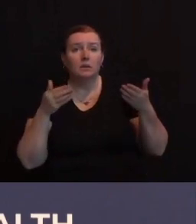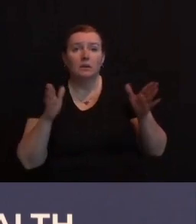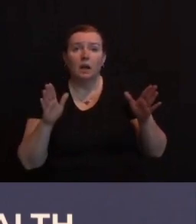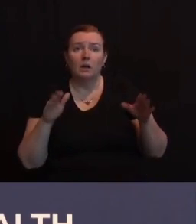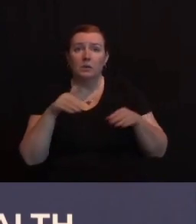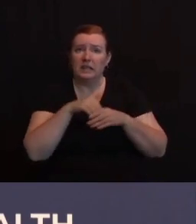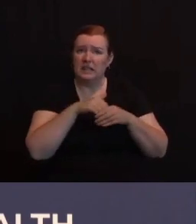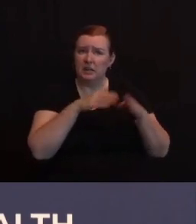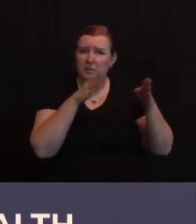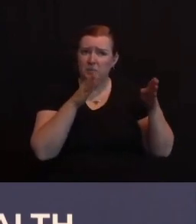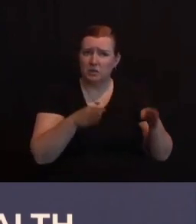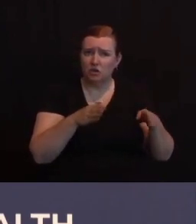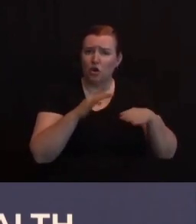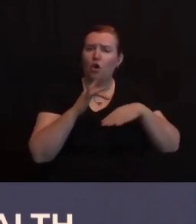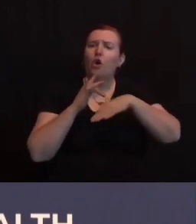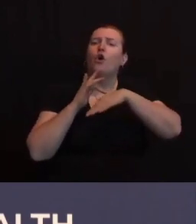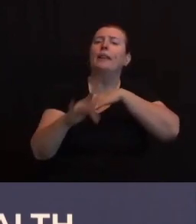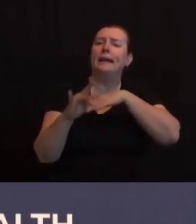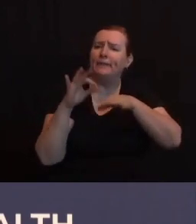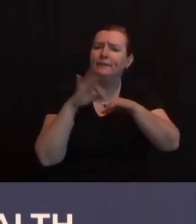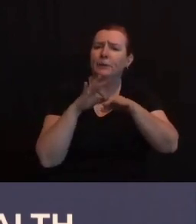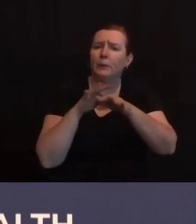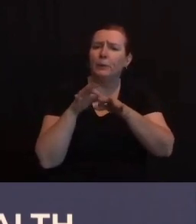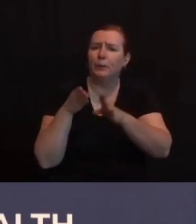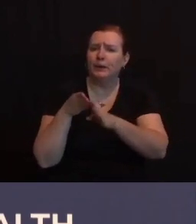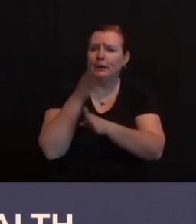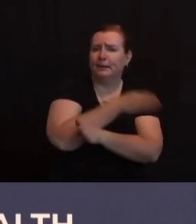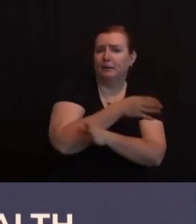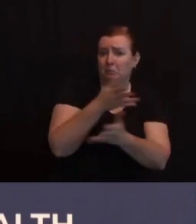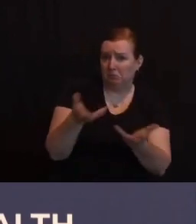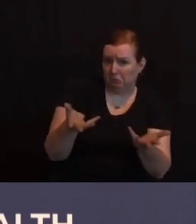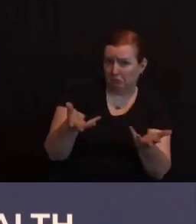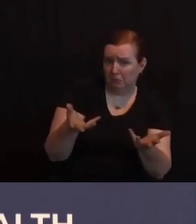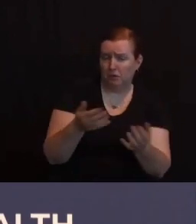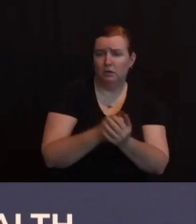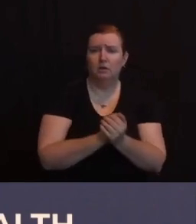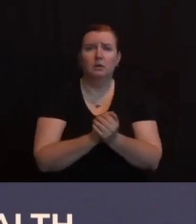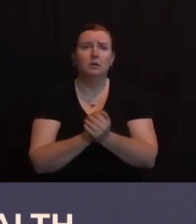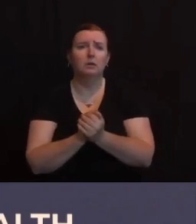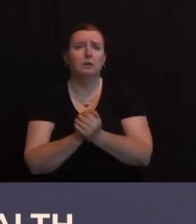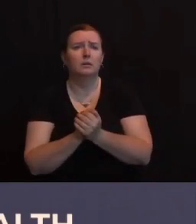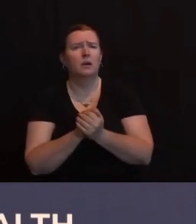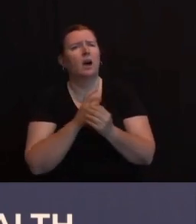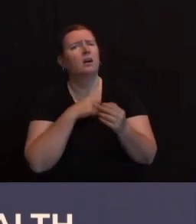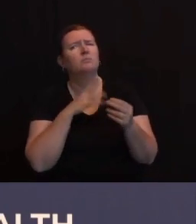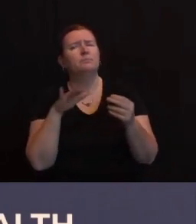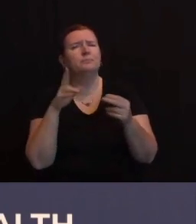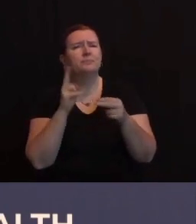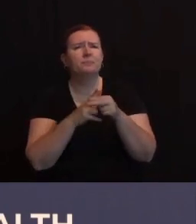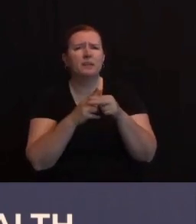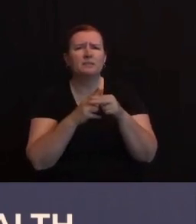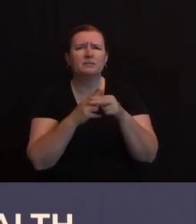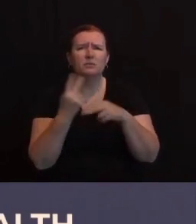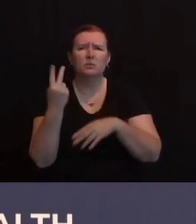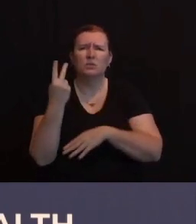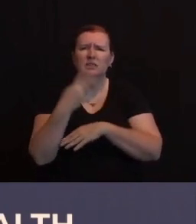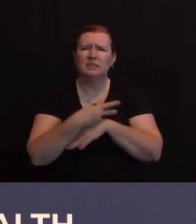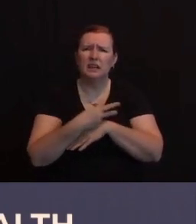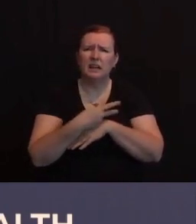election? And then the 2-day window for late arriving mail-in ballots that was used for